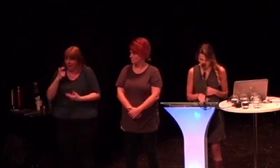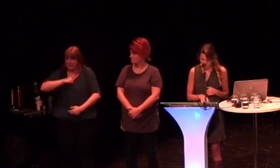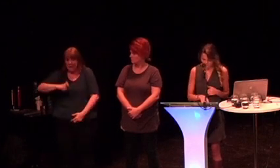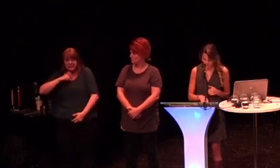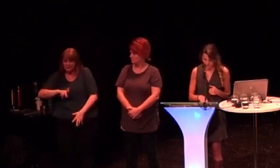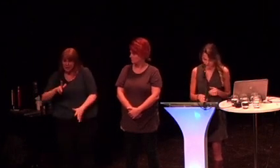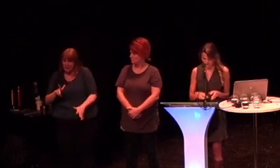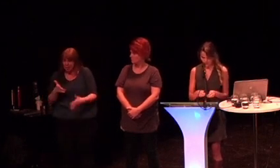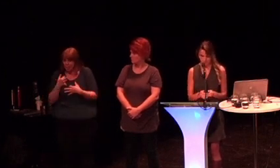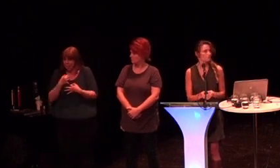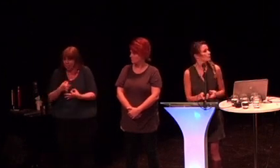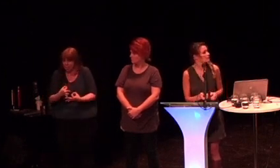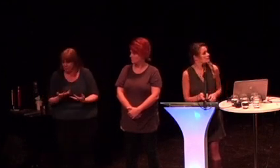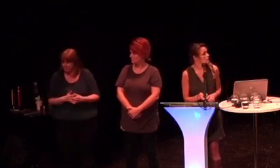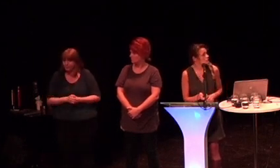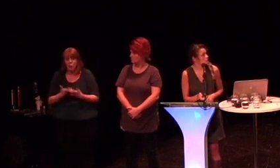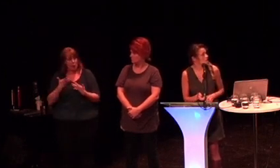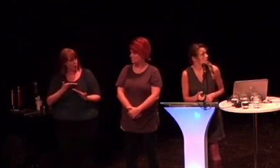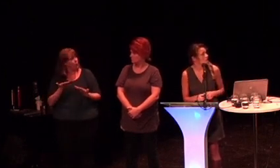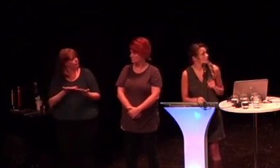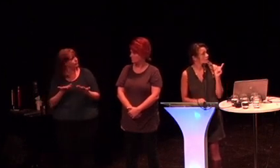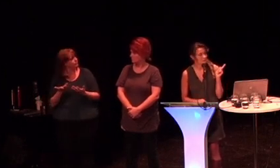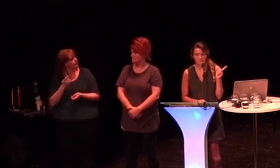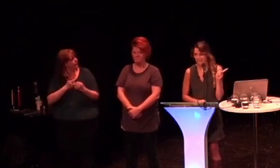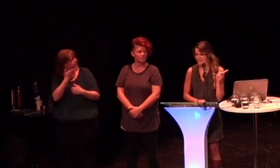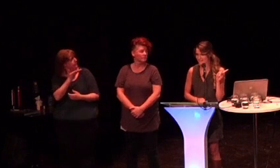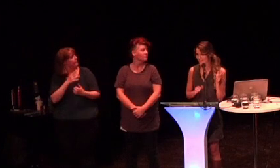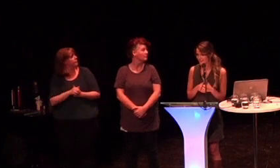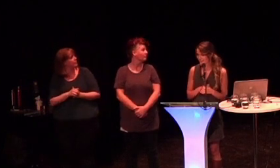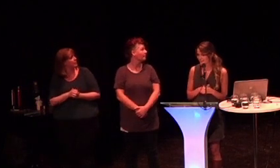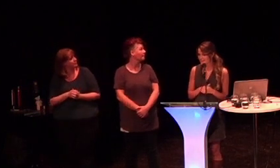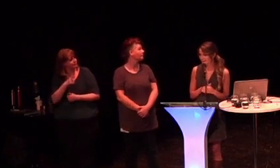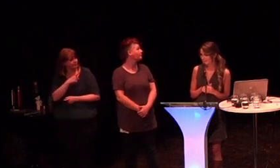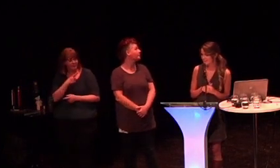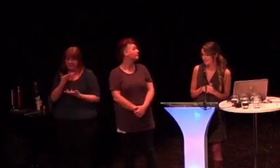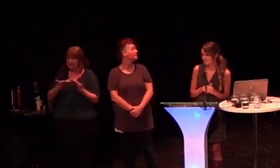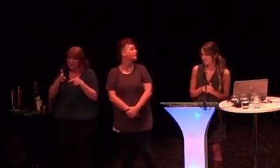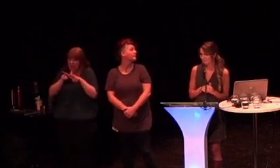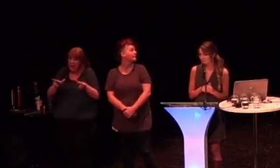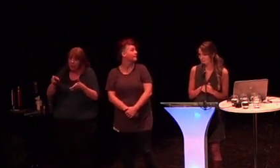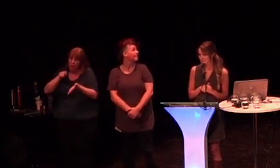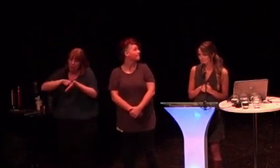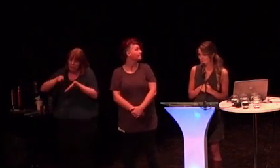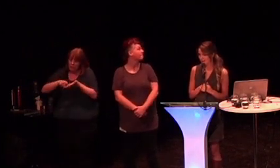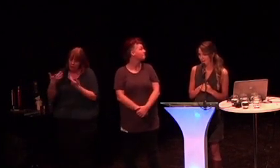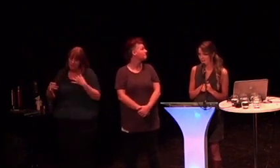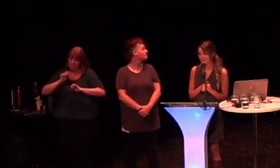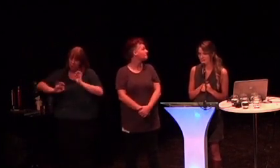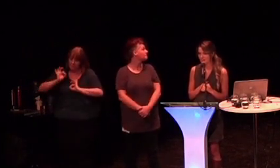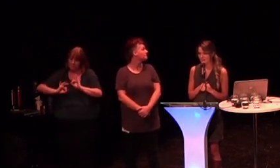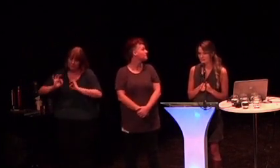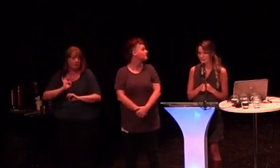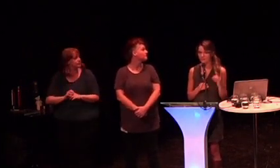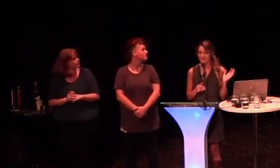identity. Which kind of brings us on to this little thing, sign language, literature and performance.